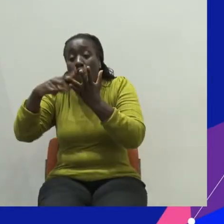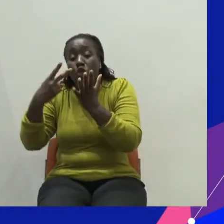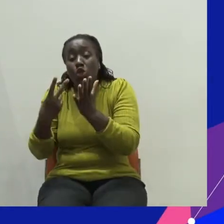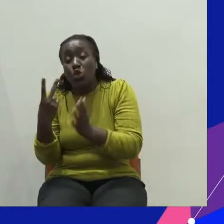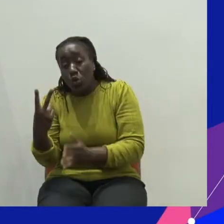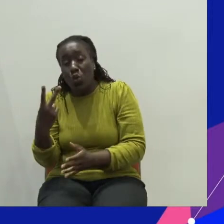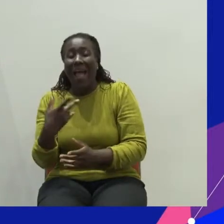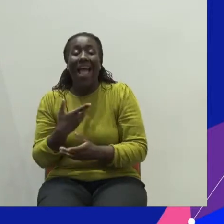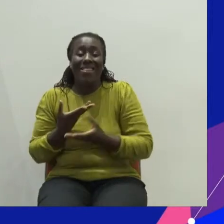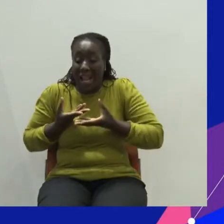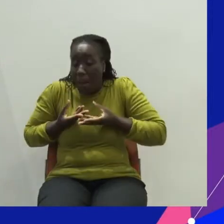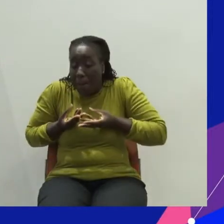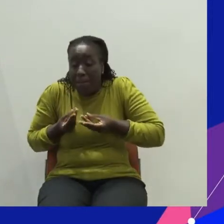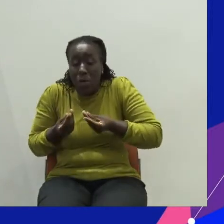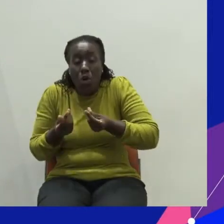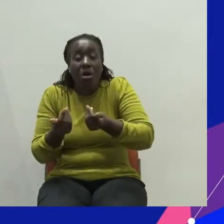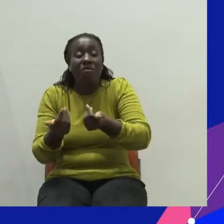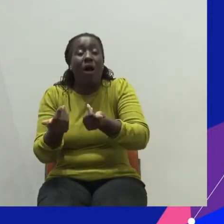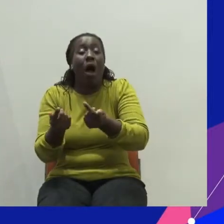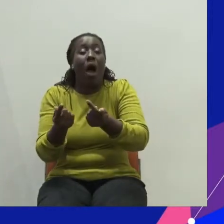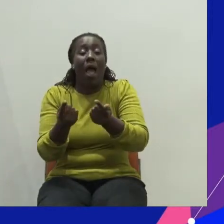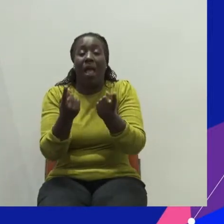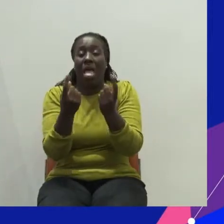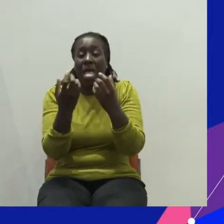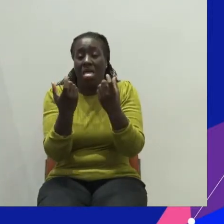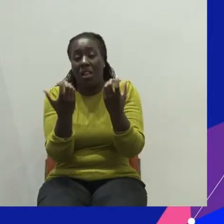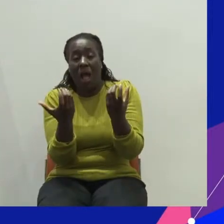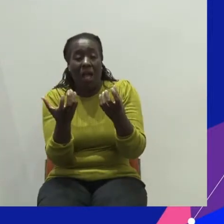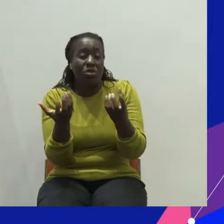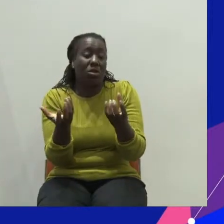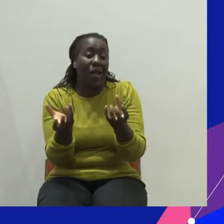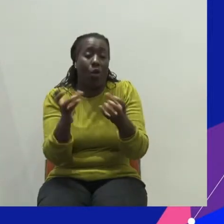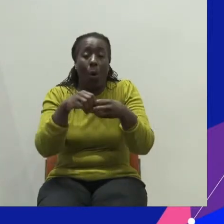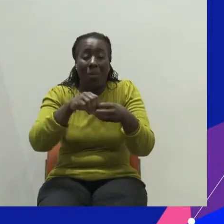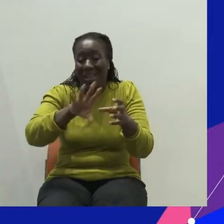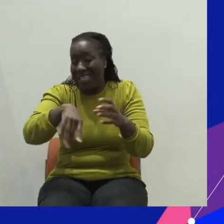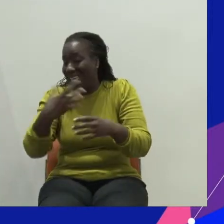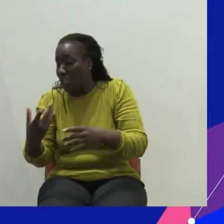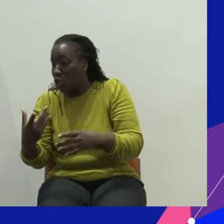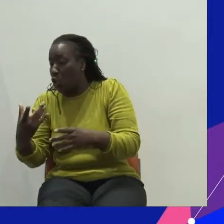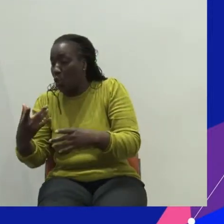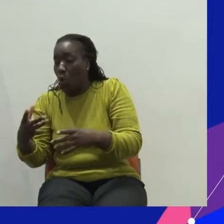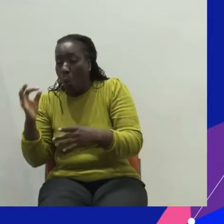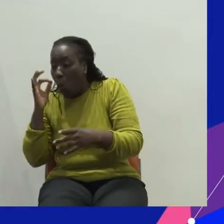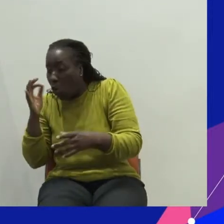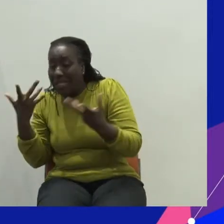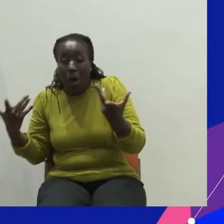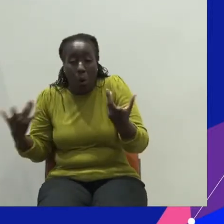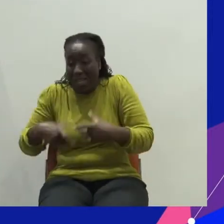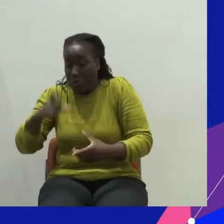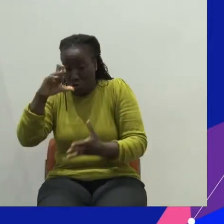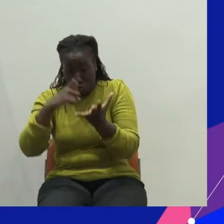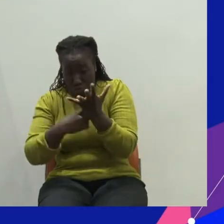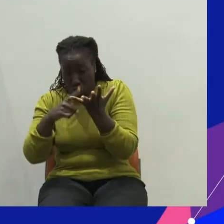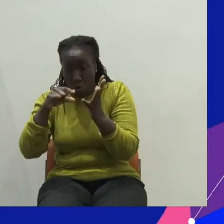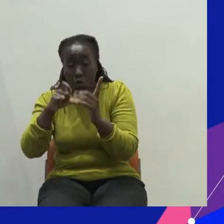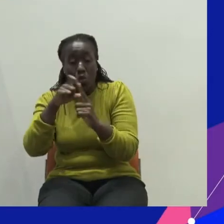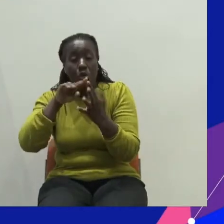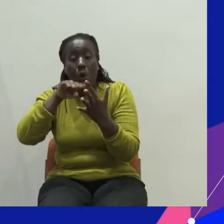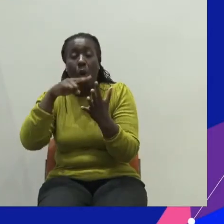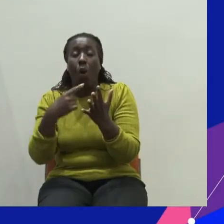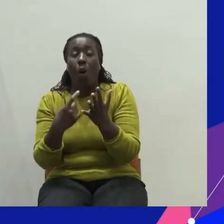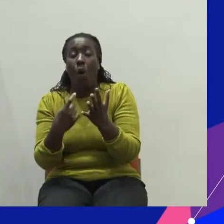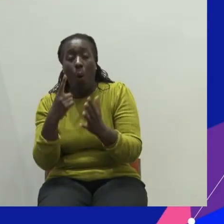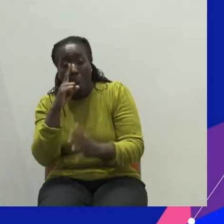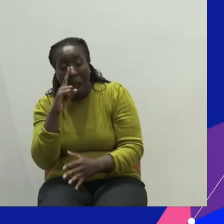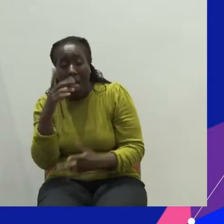your compounds from water as opposed to from crude oil. Yep. You've got thermal capacity of water. You've got a lot of stuff you're going to have to deal with